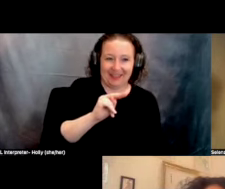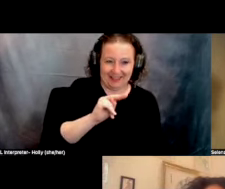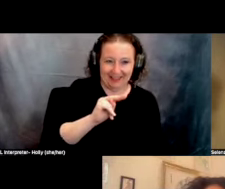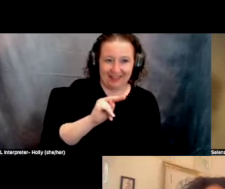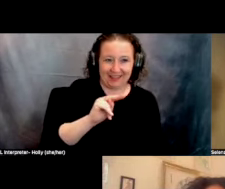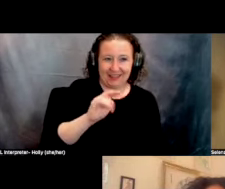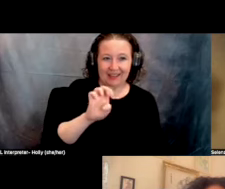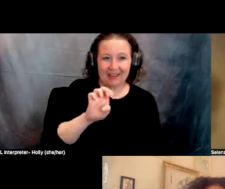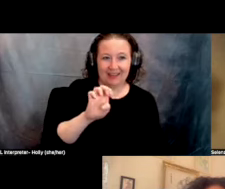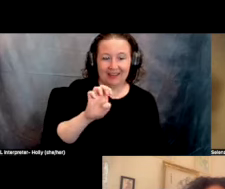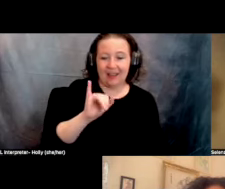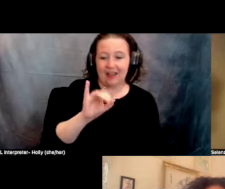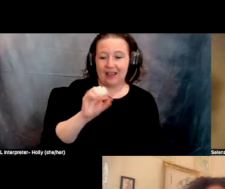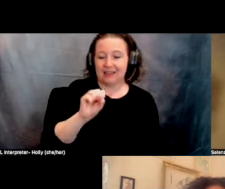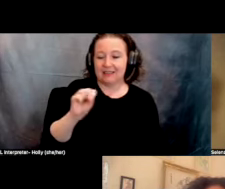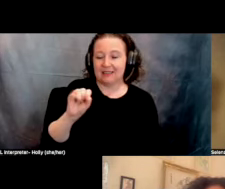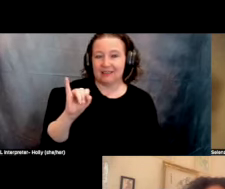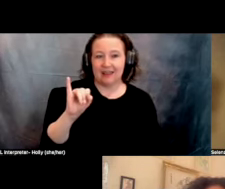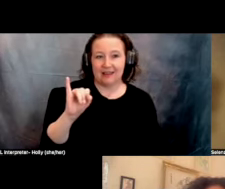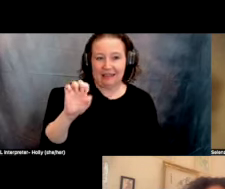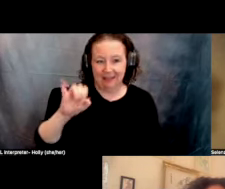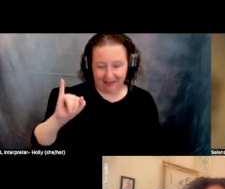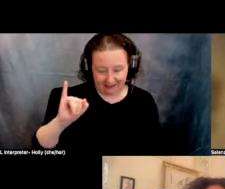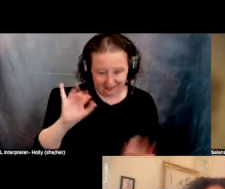Issei, I-S-S-E-I.